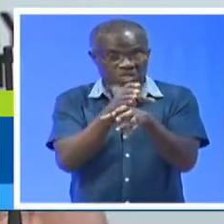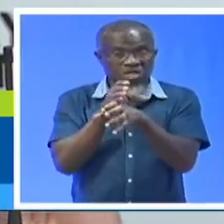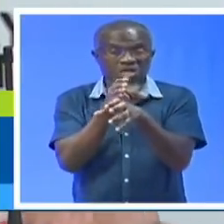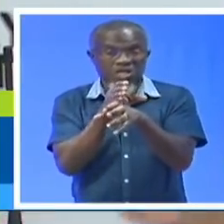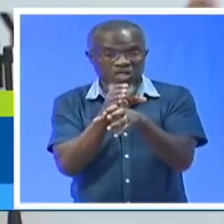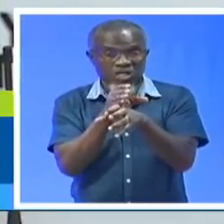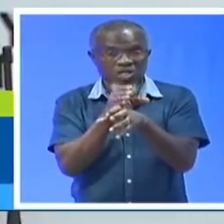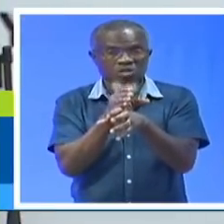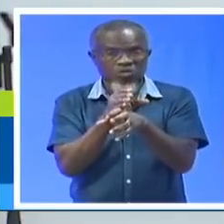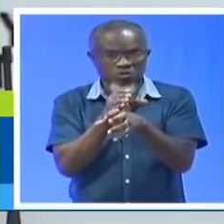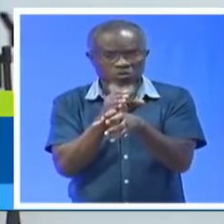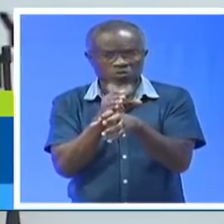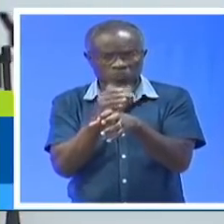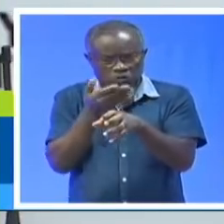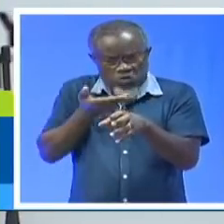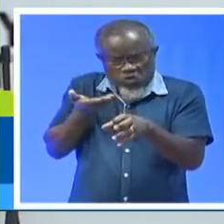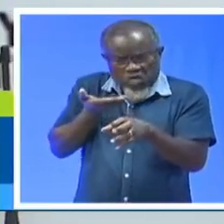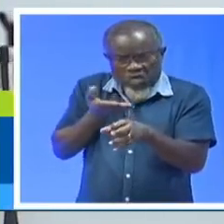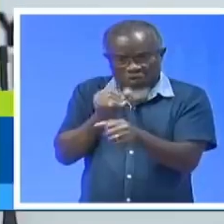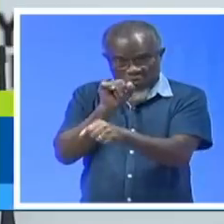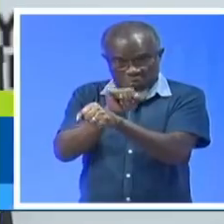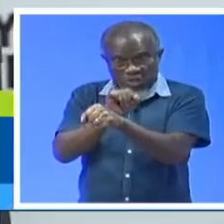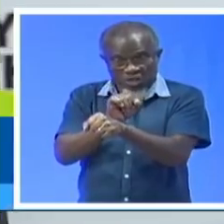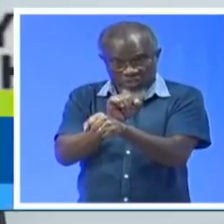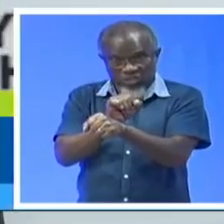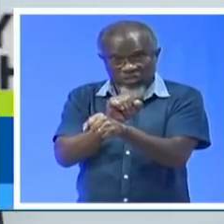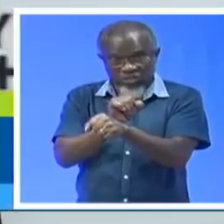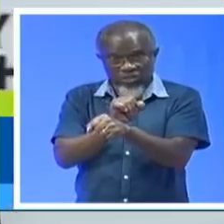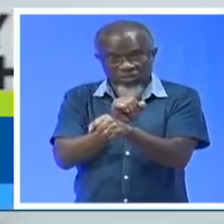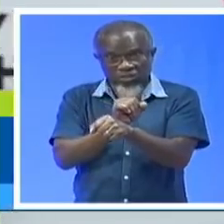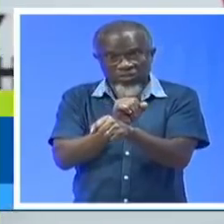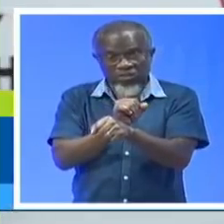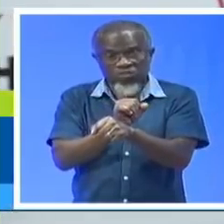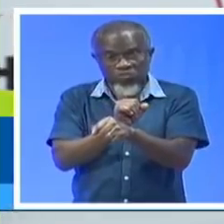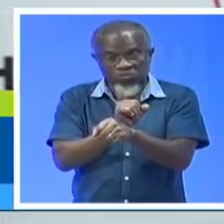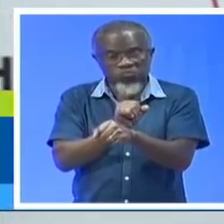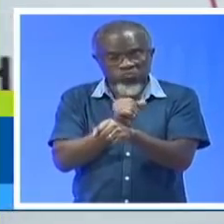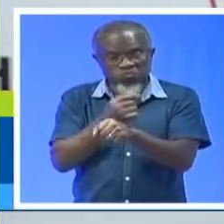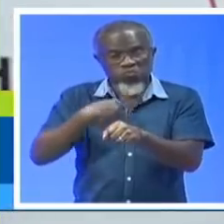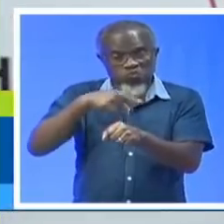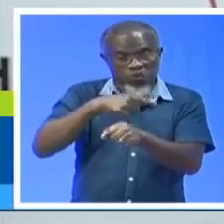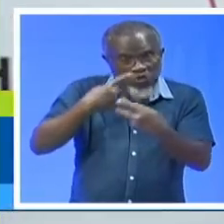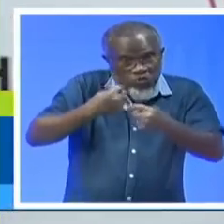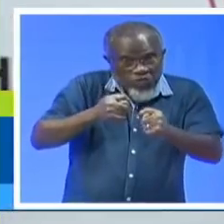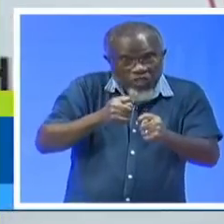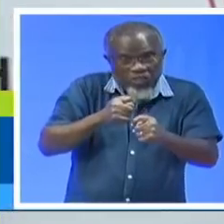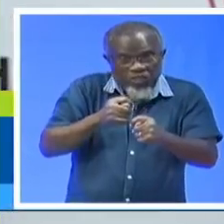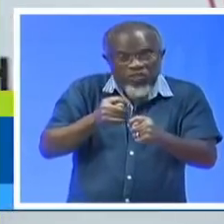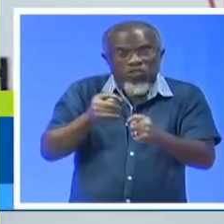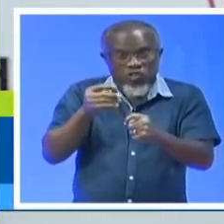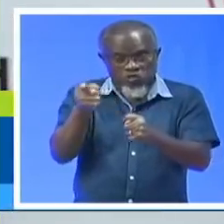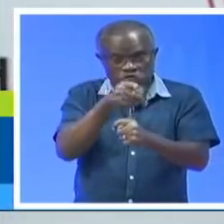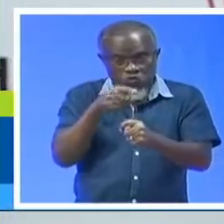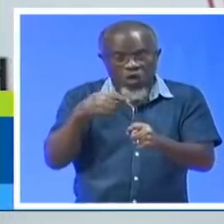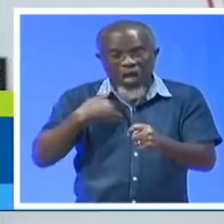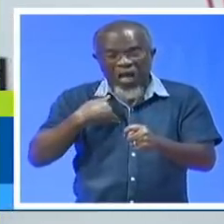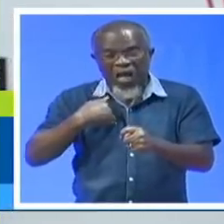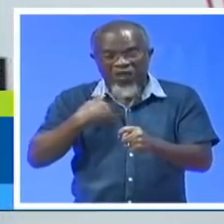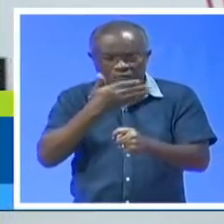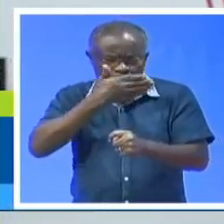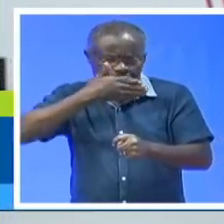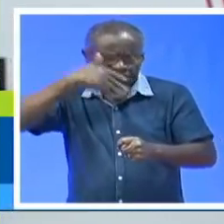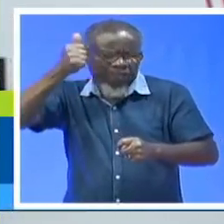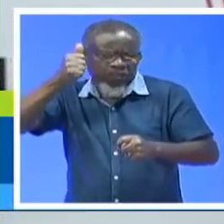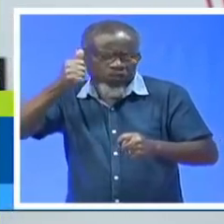community. But once you are working with us, we make sure you have the highest world-class level of